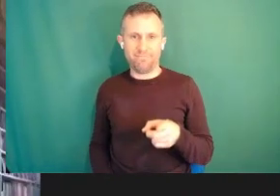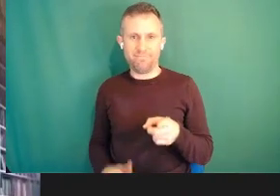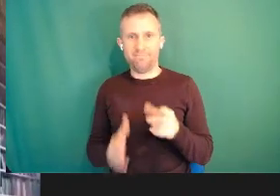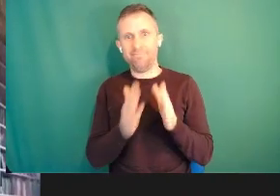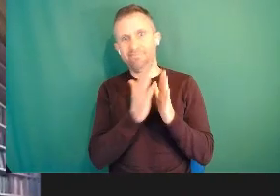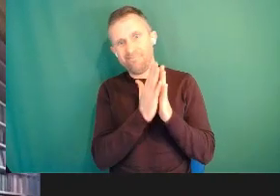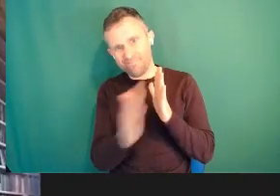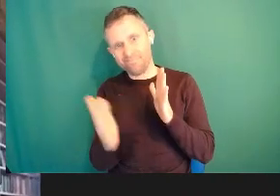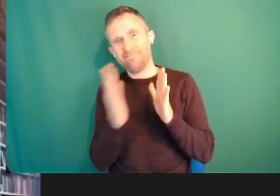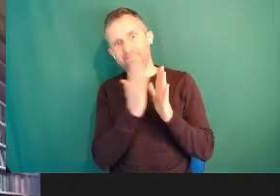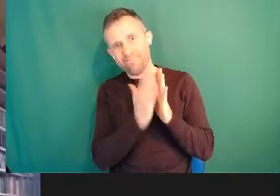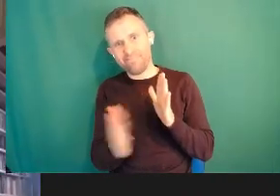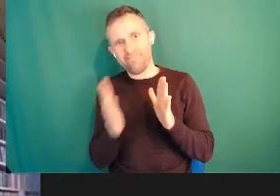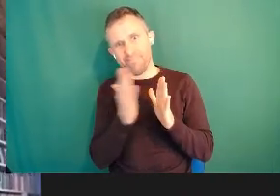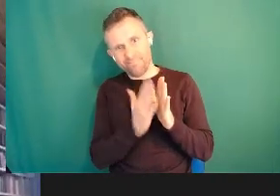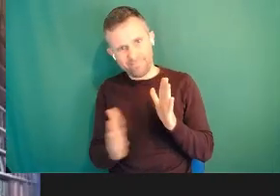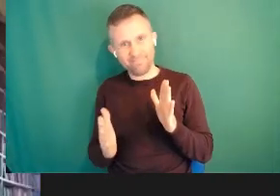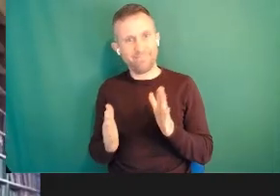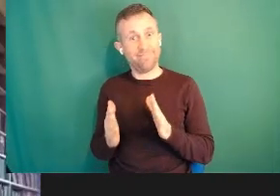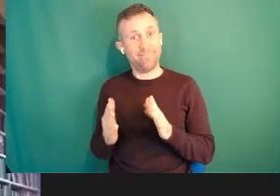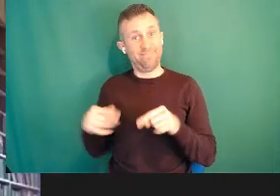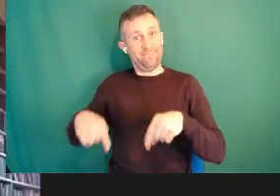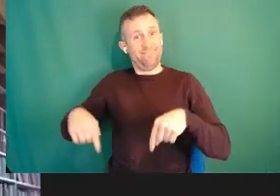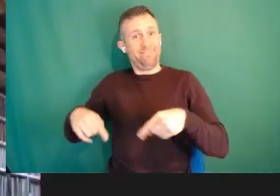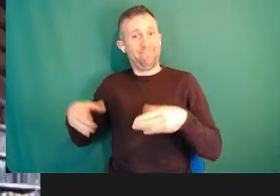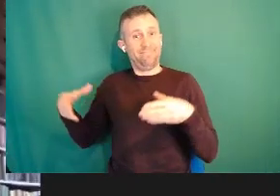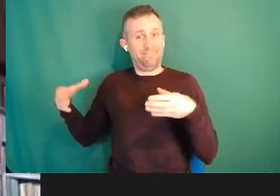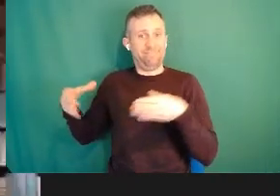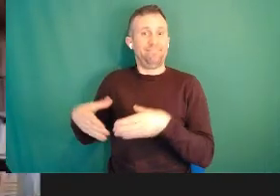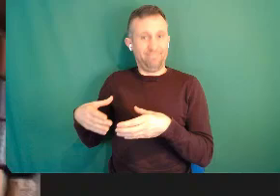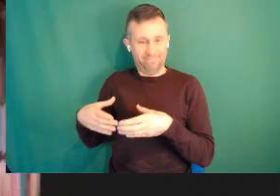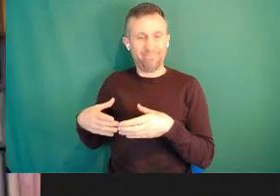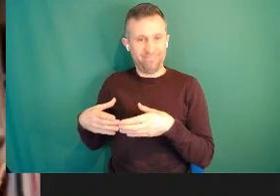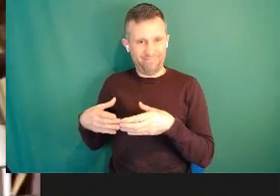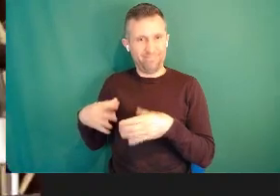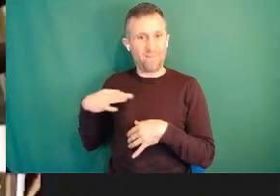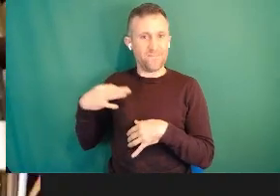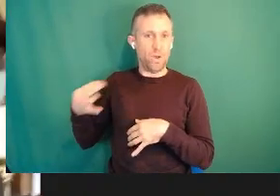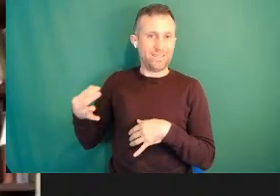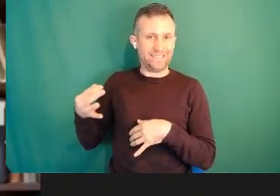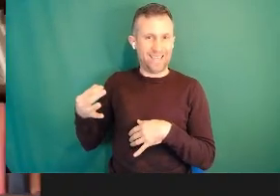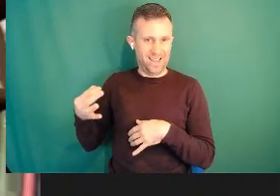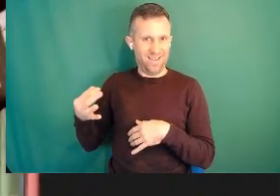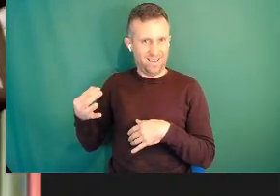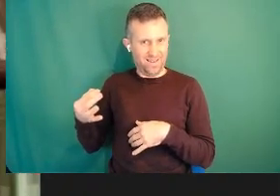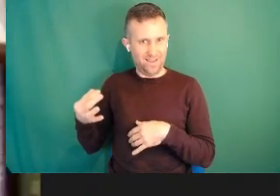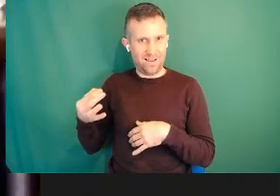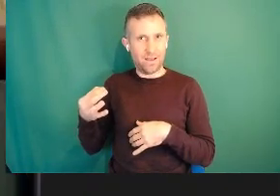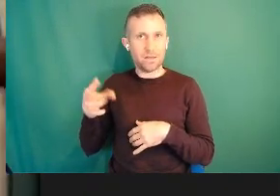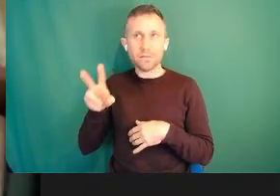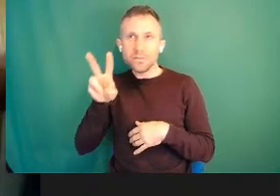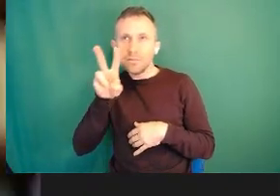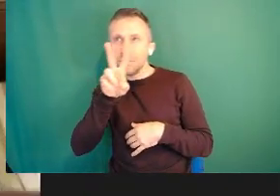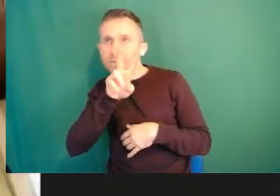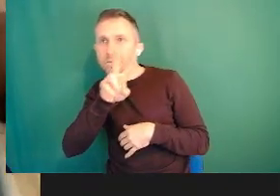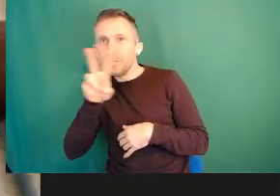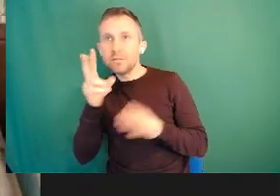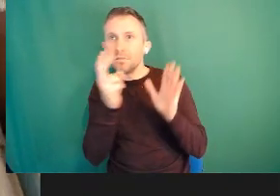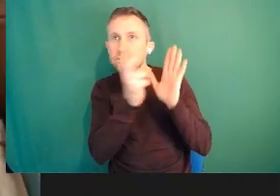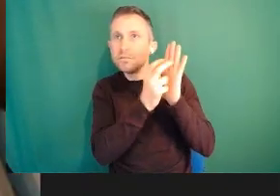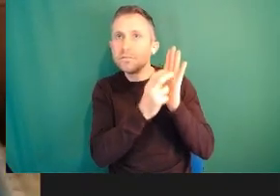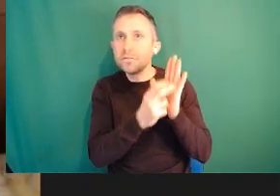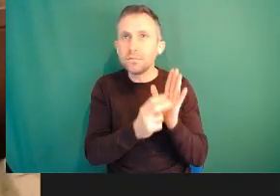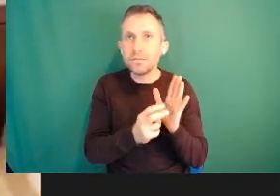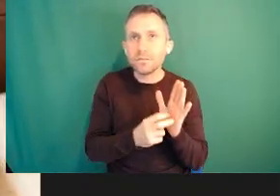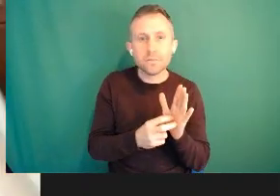are going through and cleaning, recording, and assessing all of the books. And so you'll see there's lots that are in